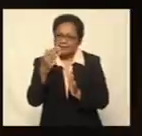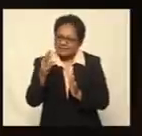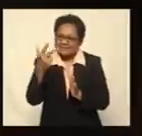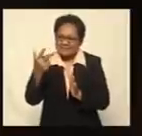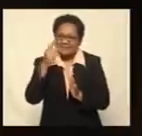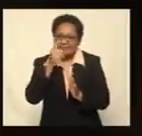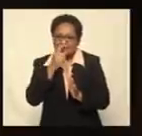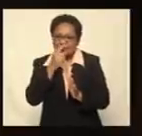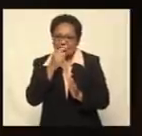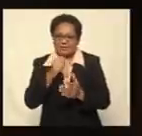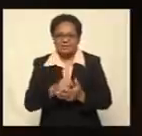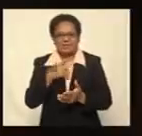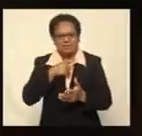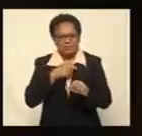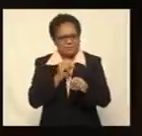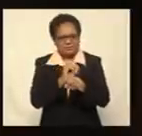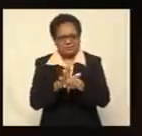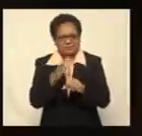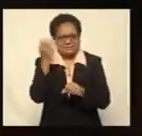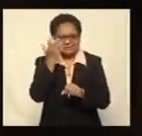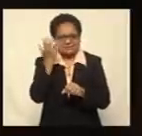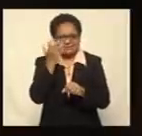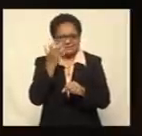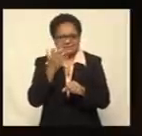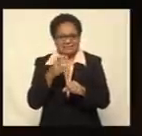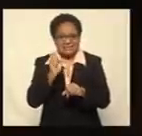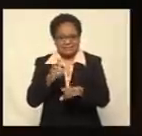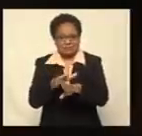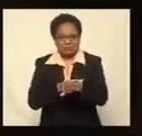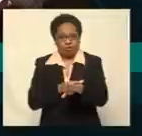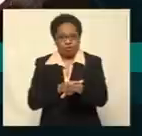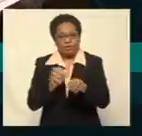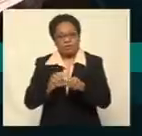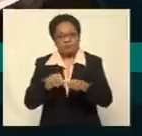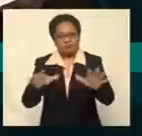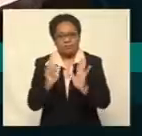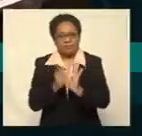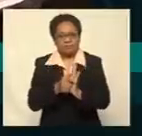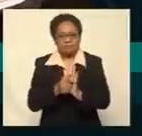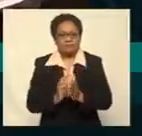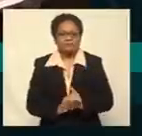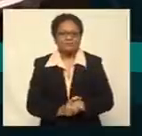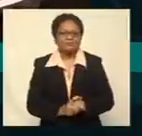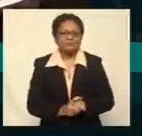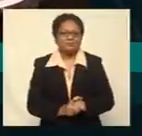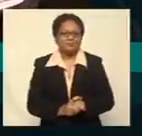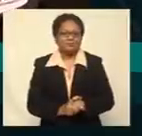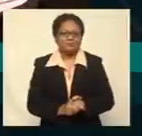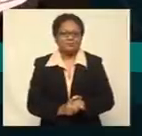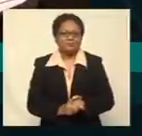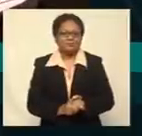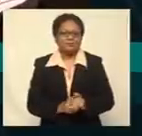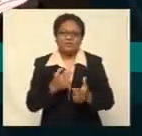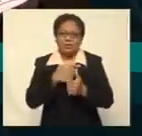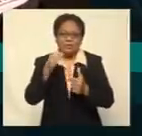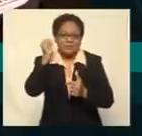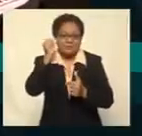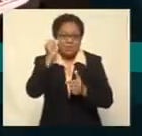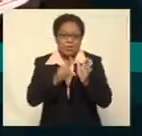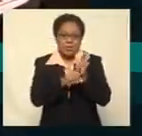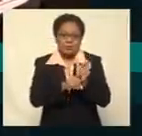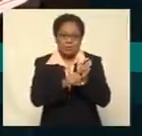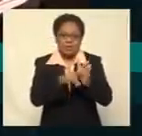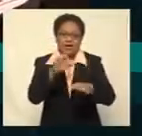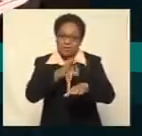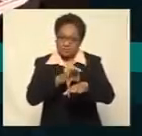COVID-19, particularly the B1617 variant. Christiana, we know Lautoka Hospital will be open, but